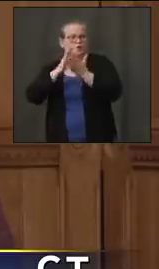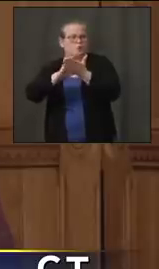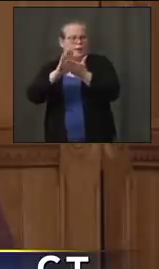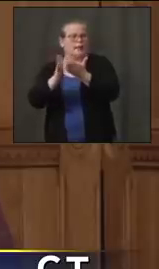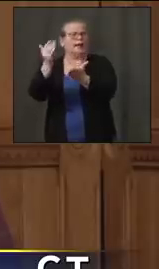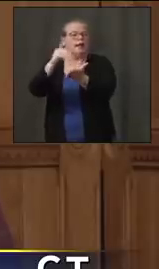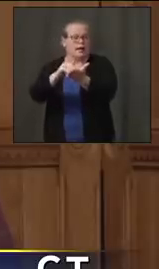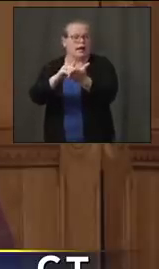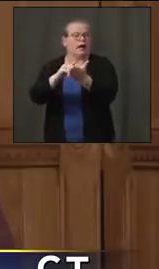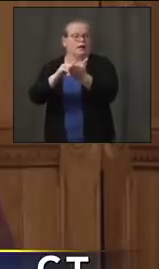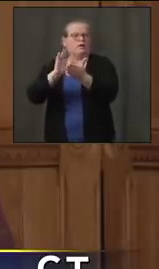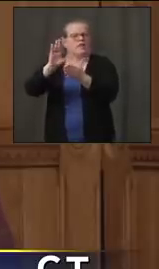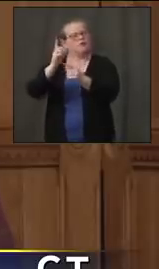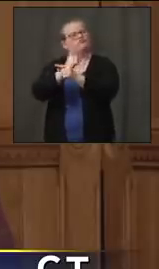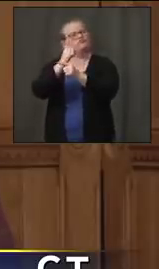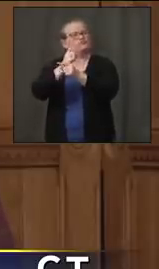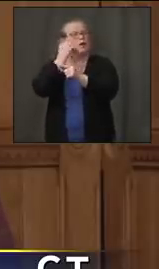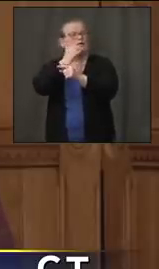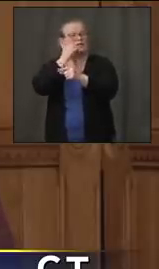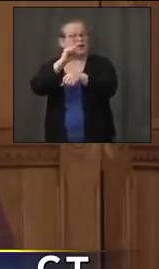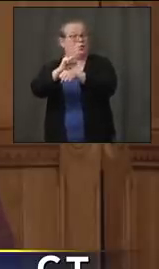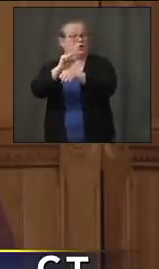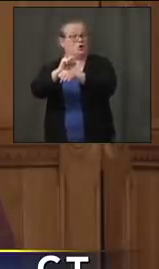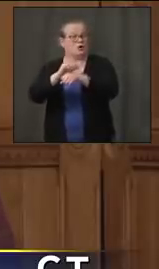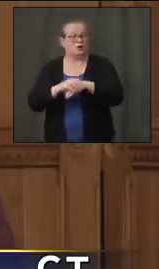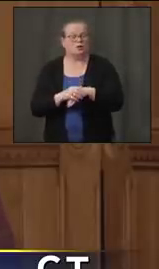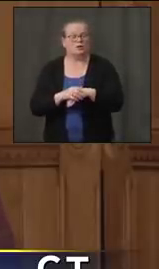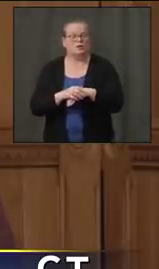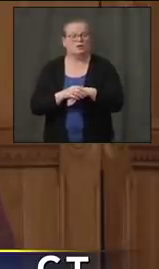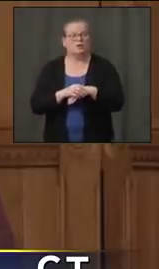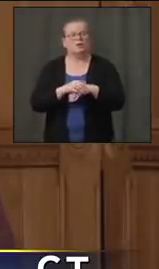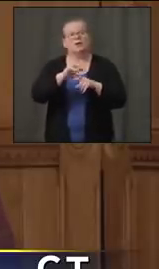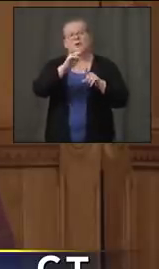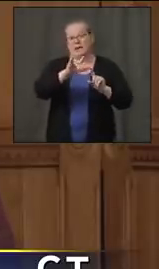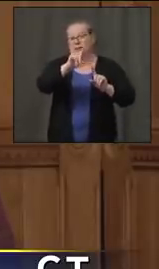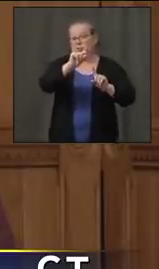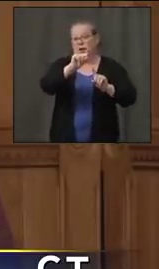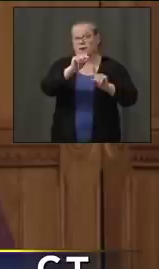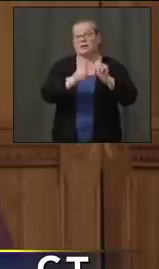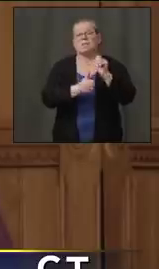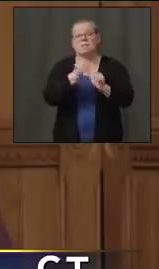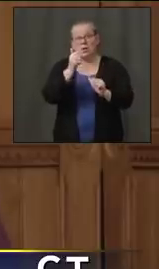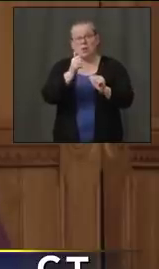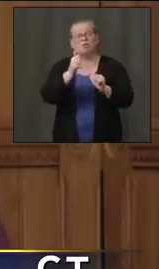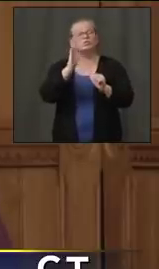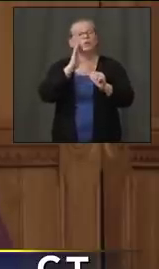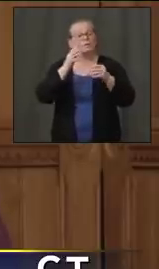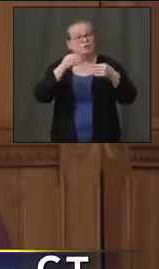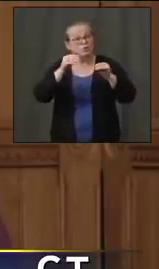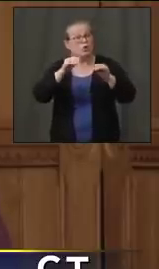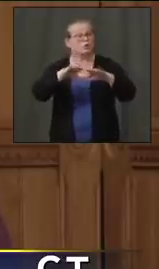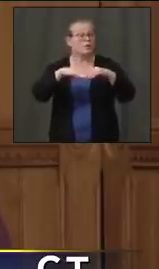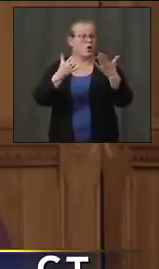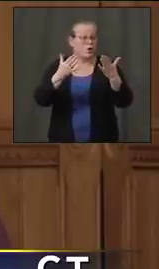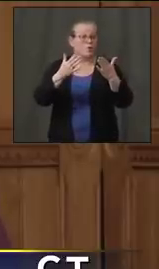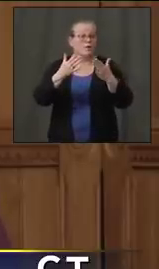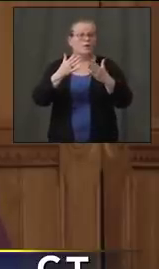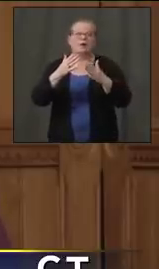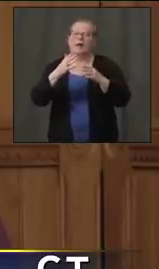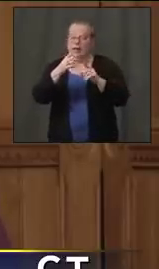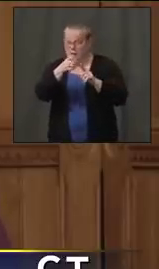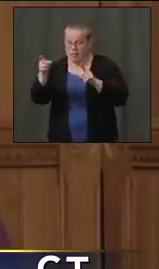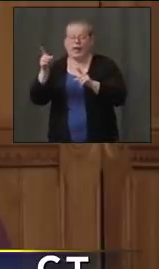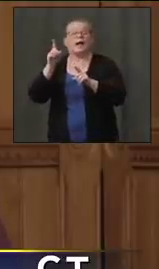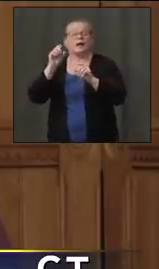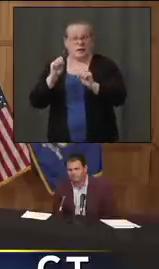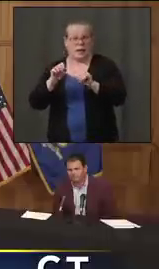On the mall's point, malls will be part of retail in the reopening on May 20th, or they'll be eligible to reopen on May 20th, subject to guidelines.